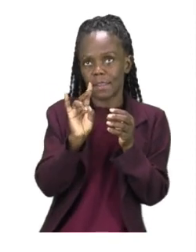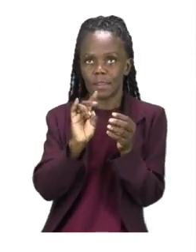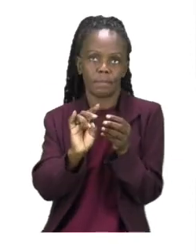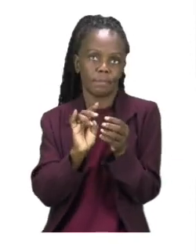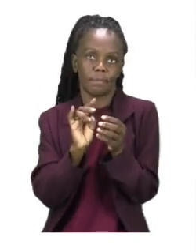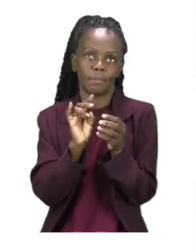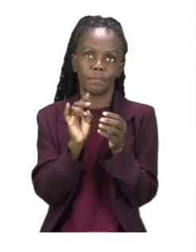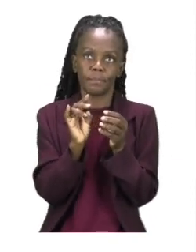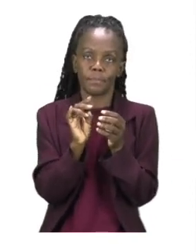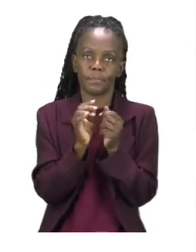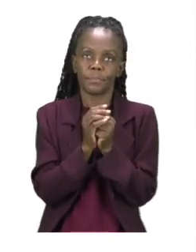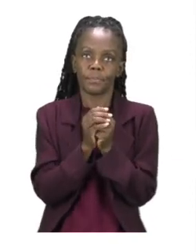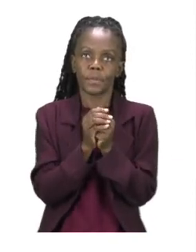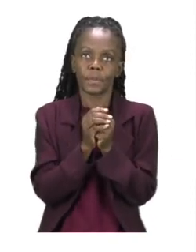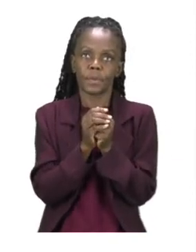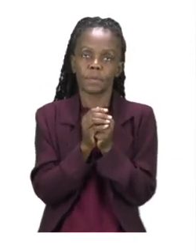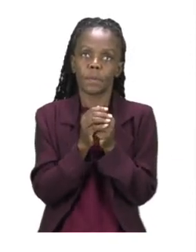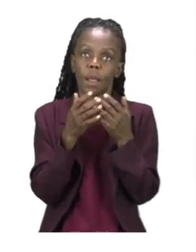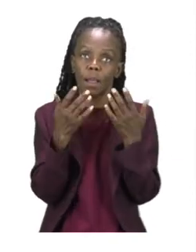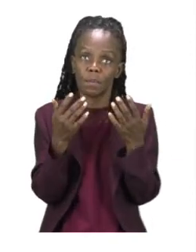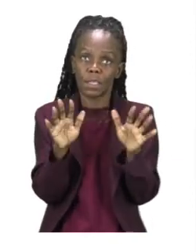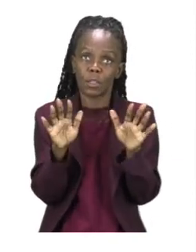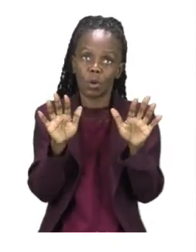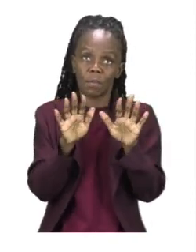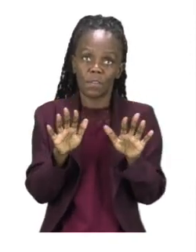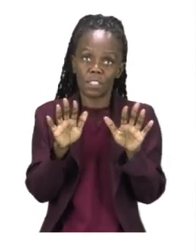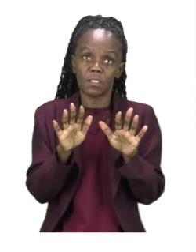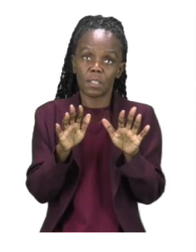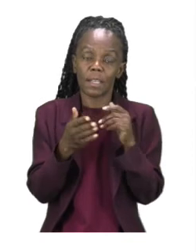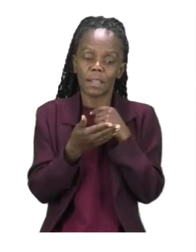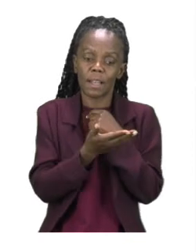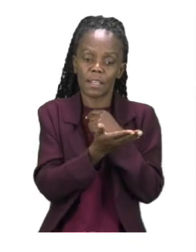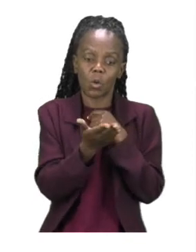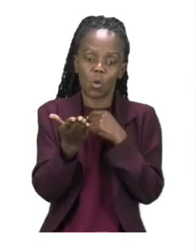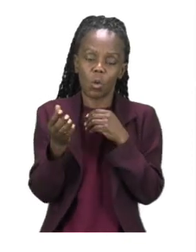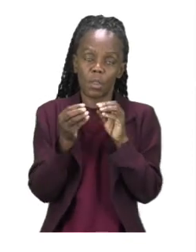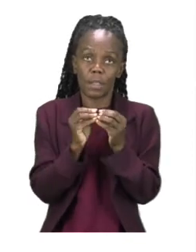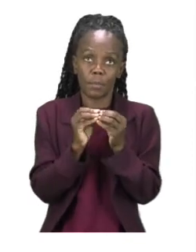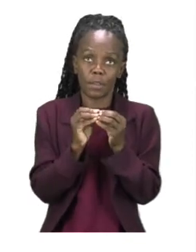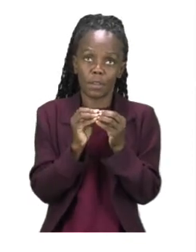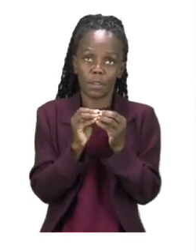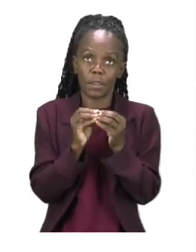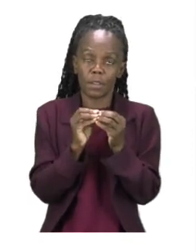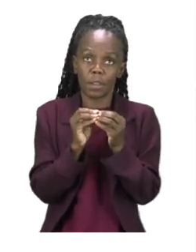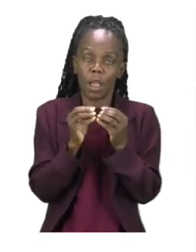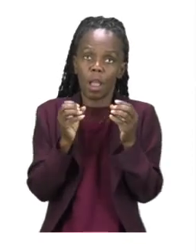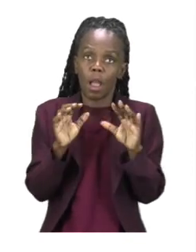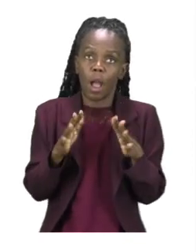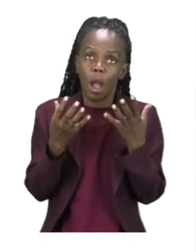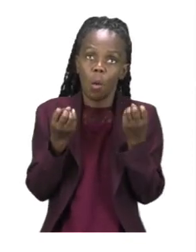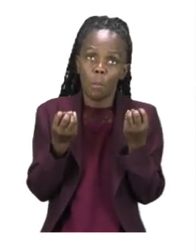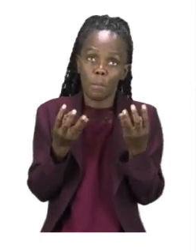After you are done coloring all your numbers, grade 1s, I would like you to please count how many hearts